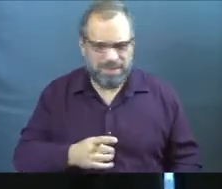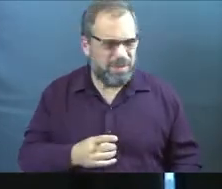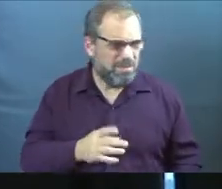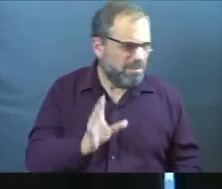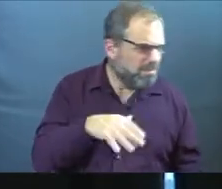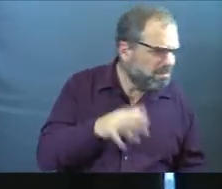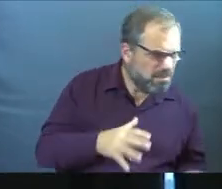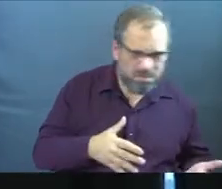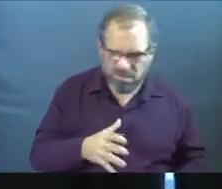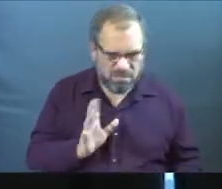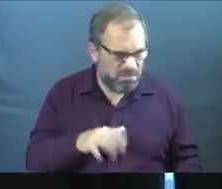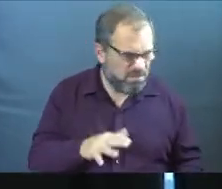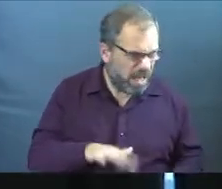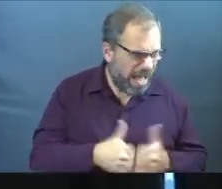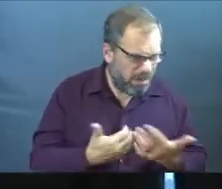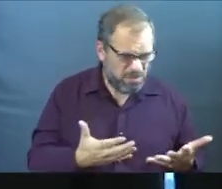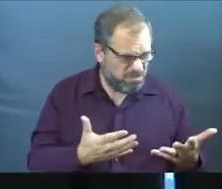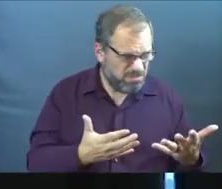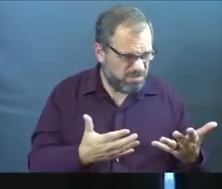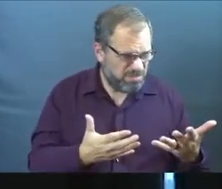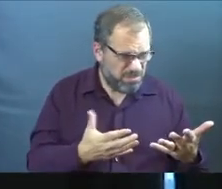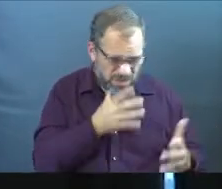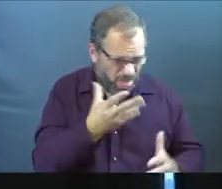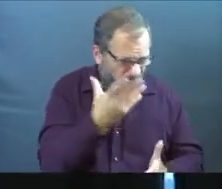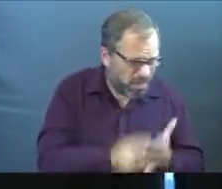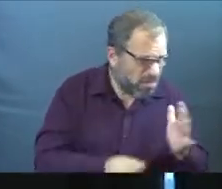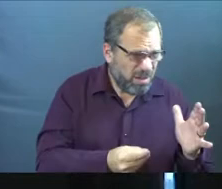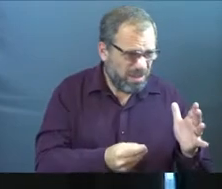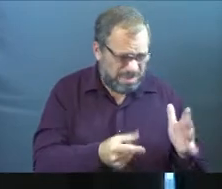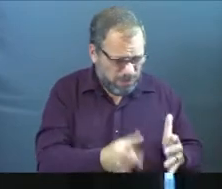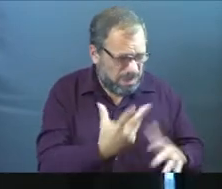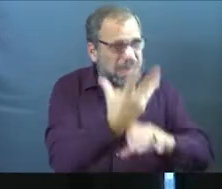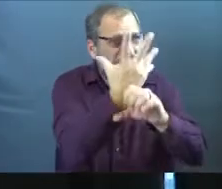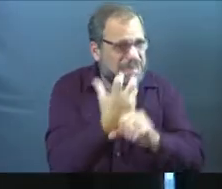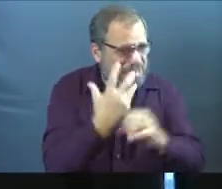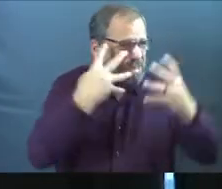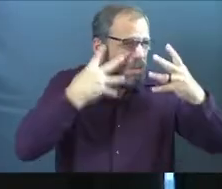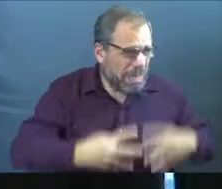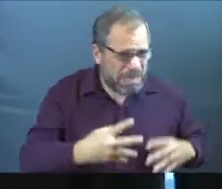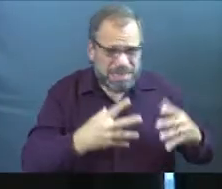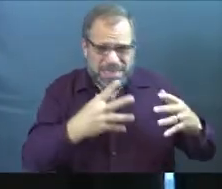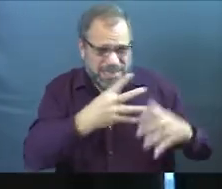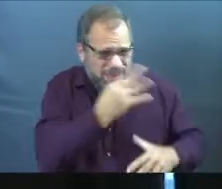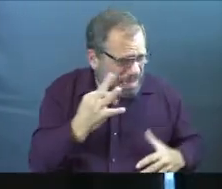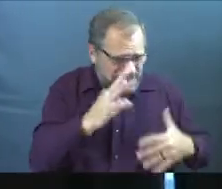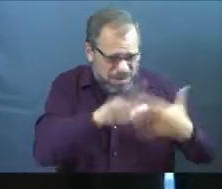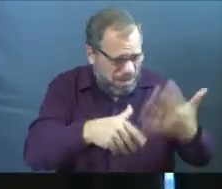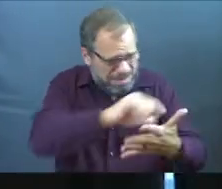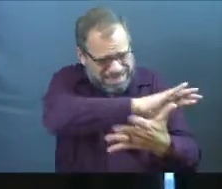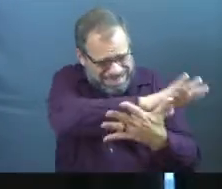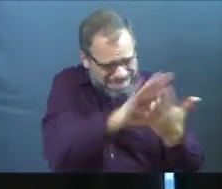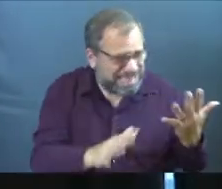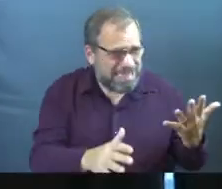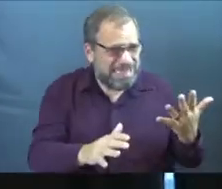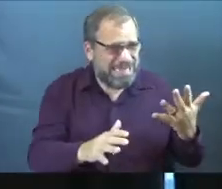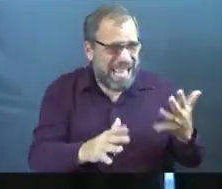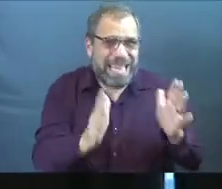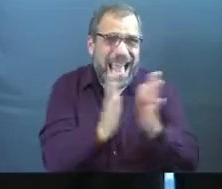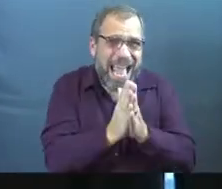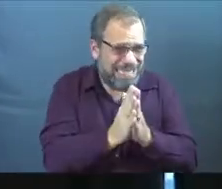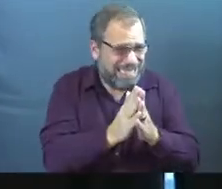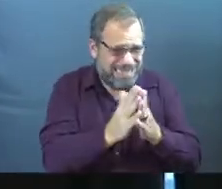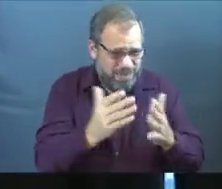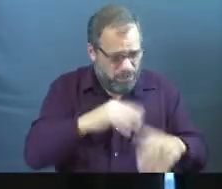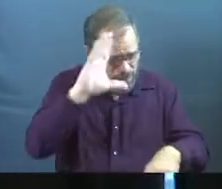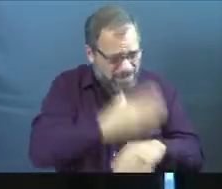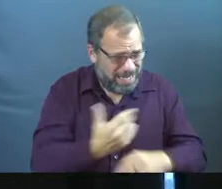right? And so they ask him, like, how are you not just gone? You were just begging and weeping and fasting and all this stuff and asking God to keep